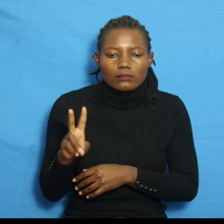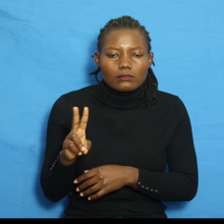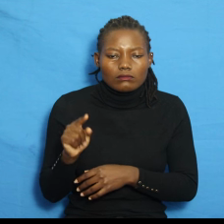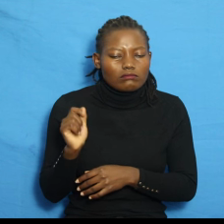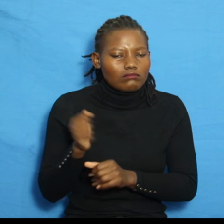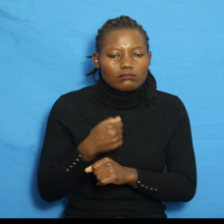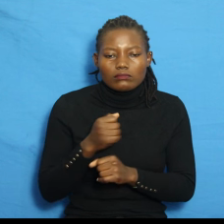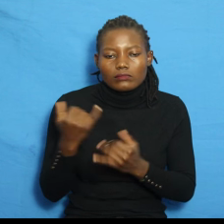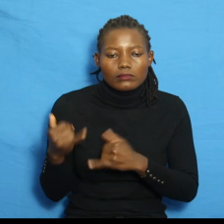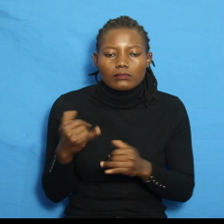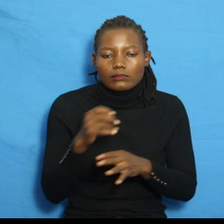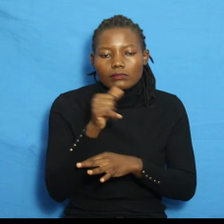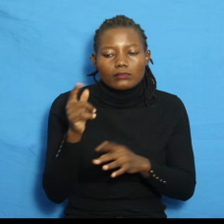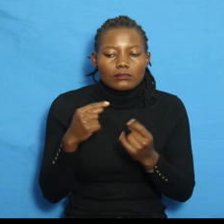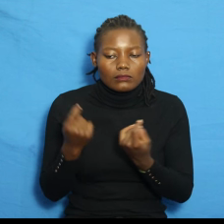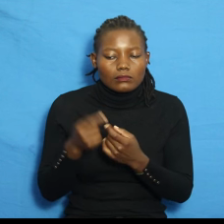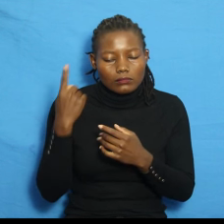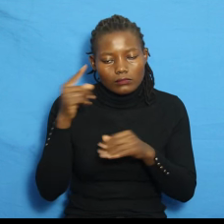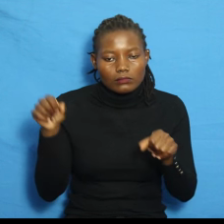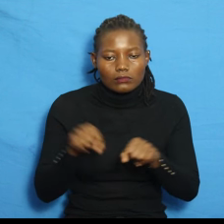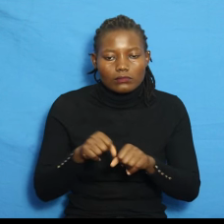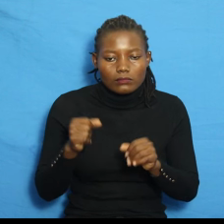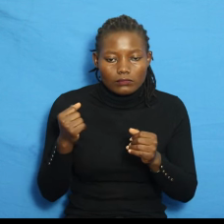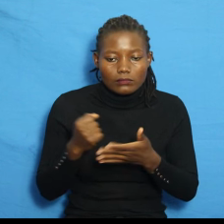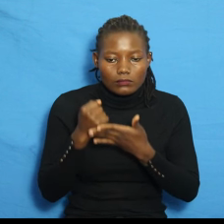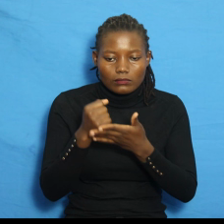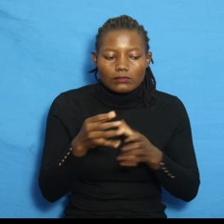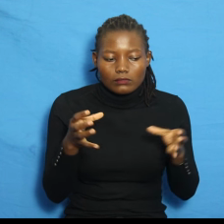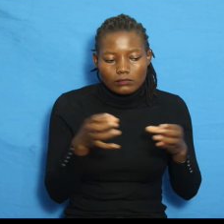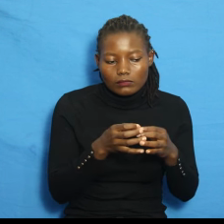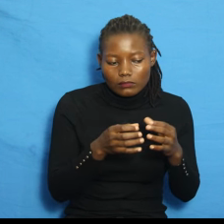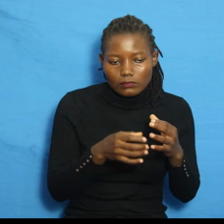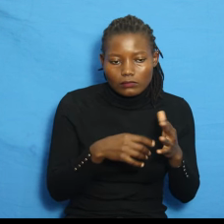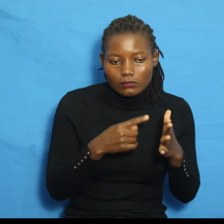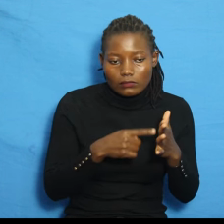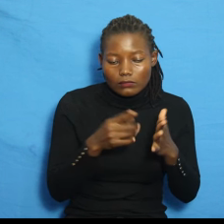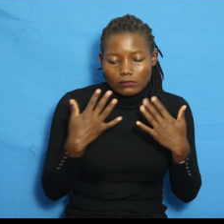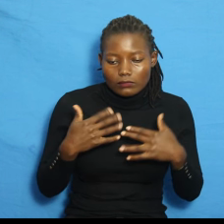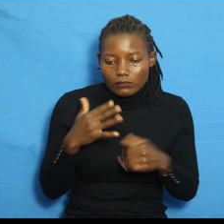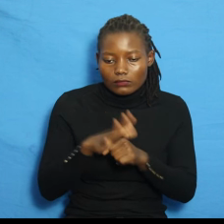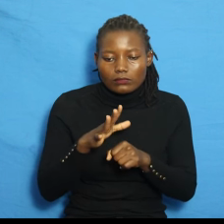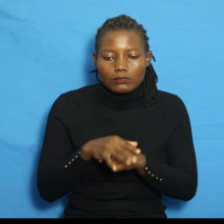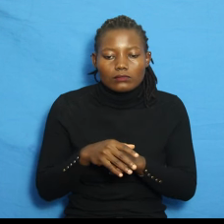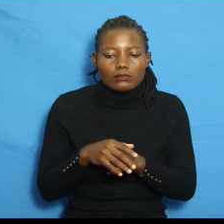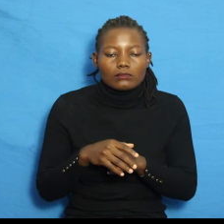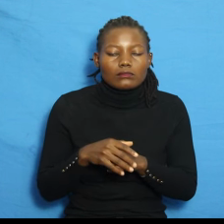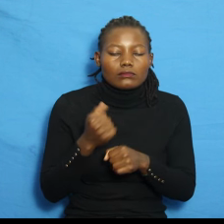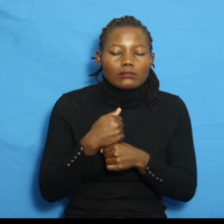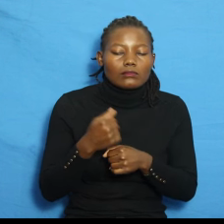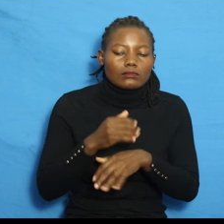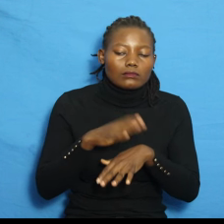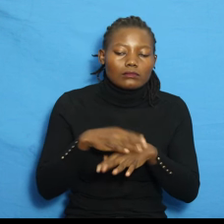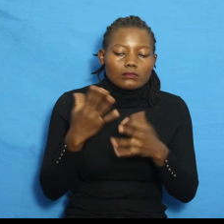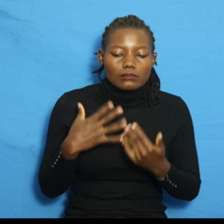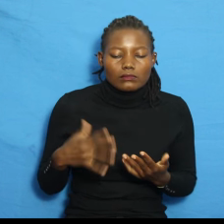you cannot just go and play on AstroTurf with any type of shoe. This helps the manufacturers a lot to be able to manufacture the correct